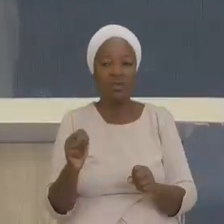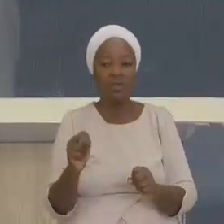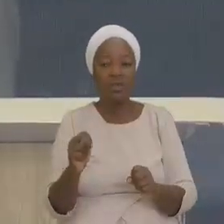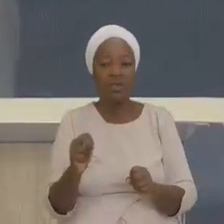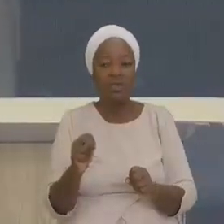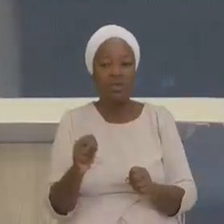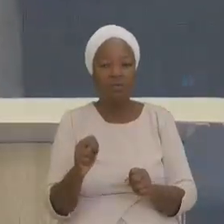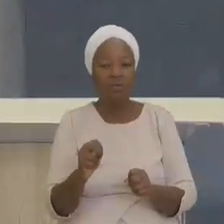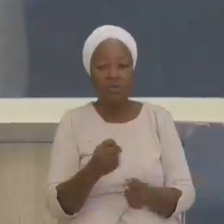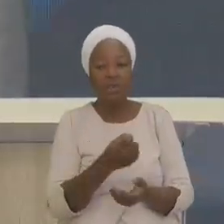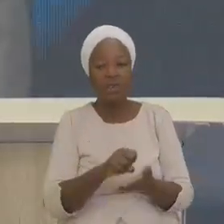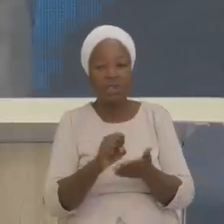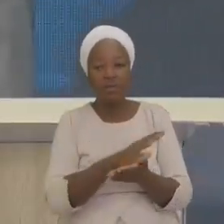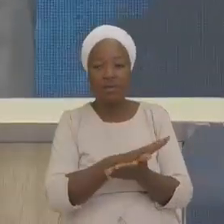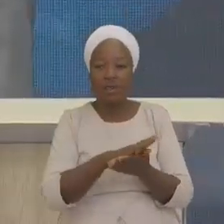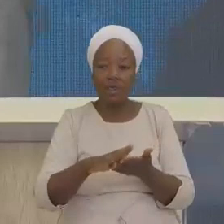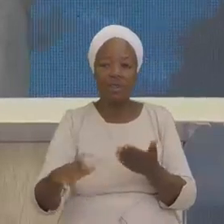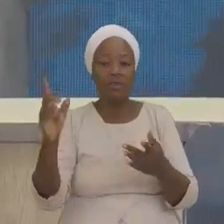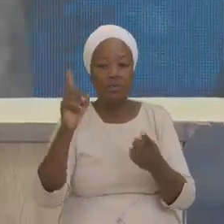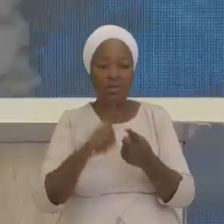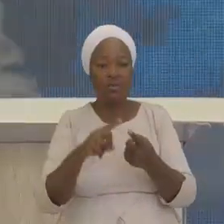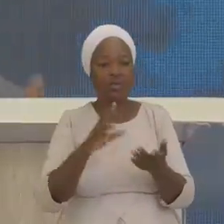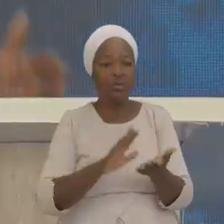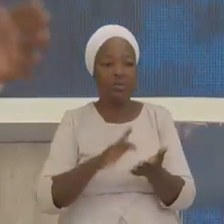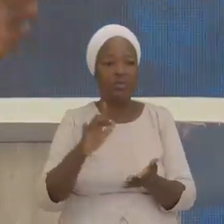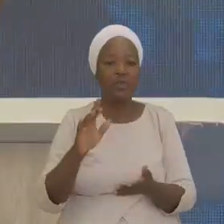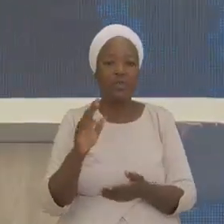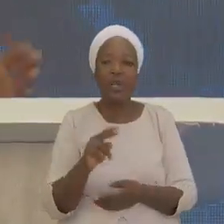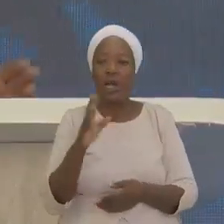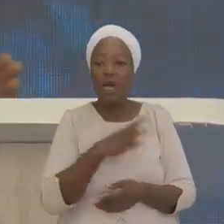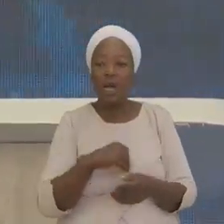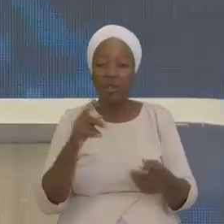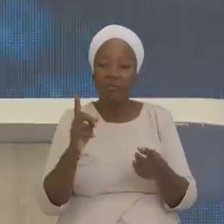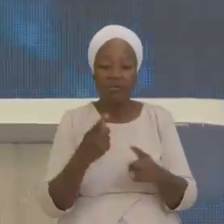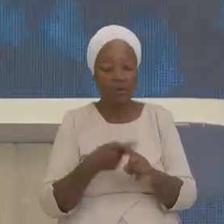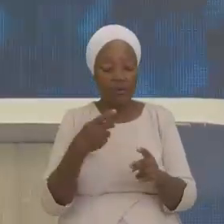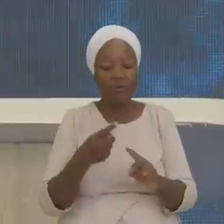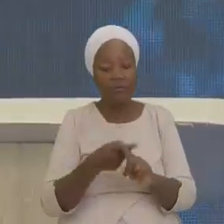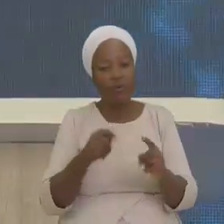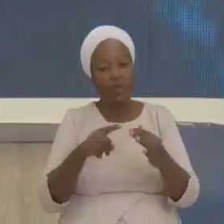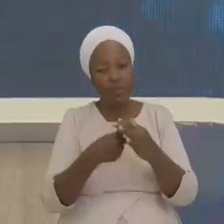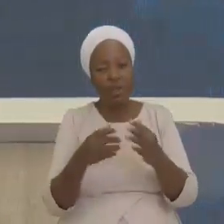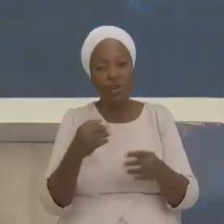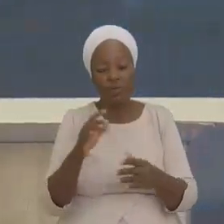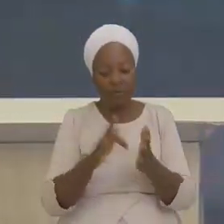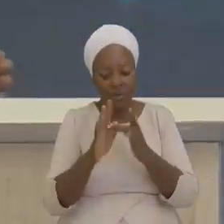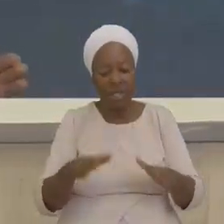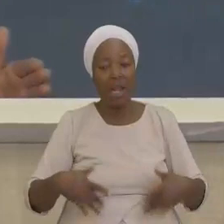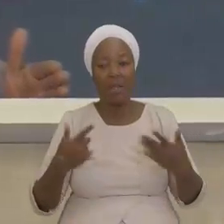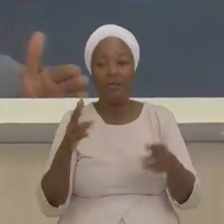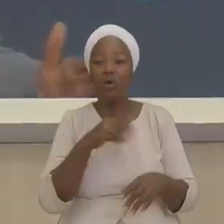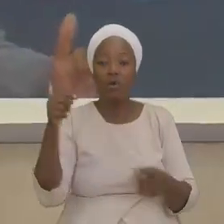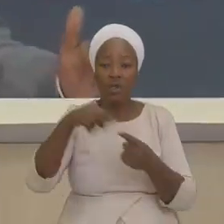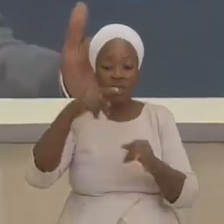justification, unto glorification, from the beginning of the Christian life unto the